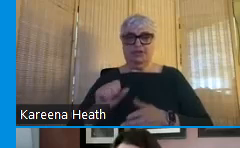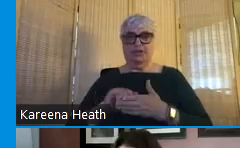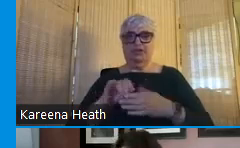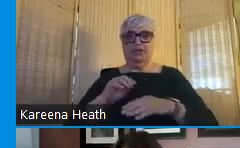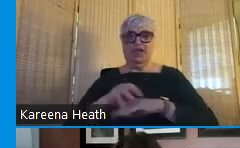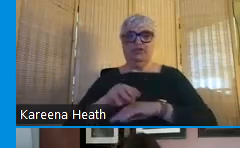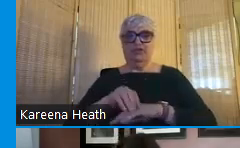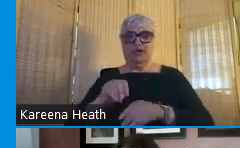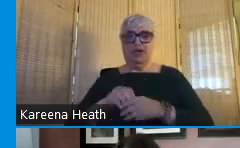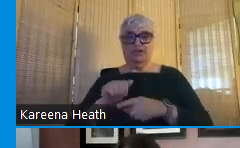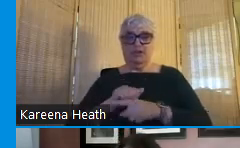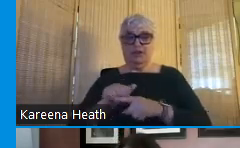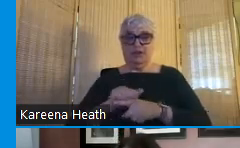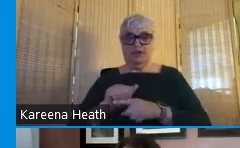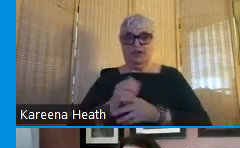is meant to capture that